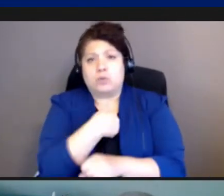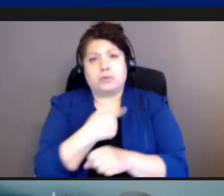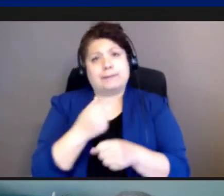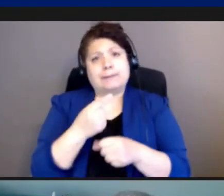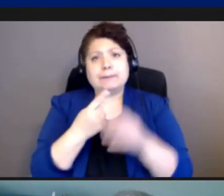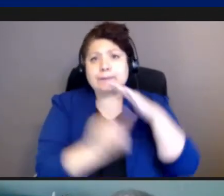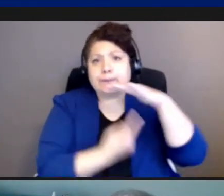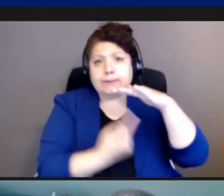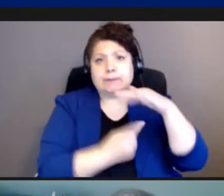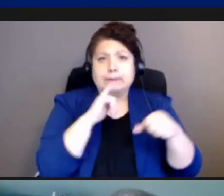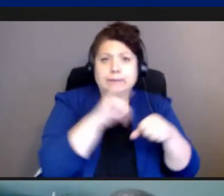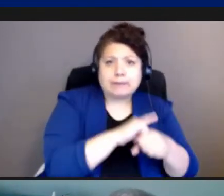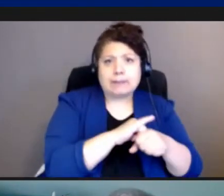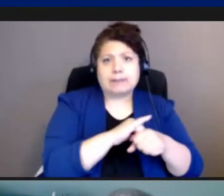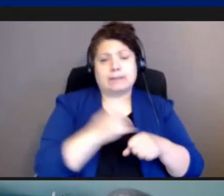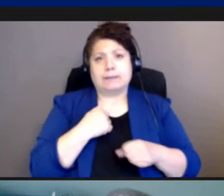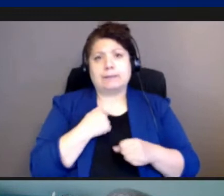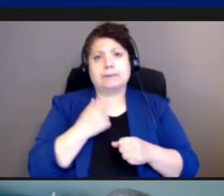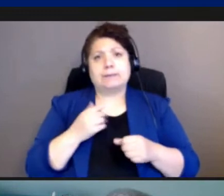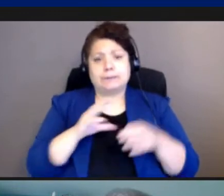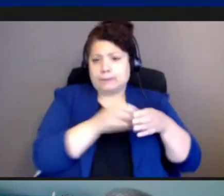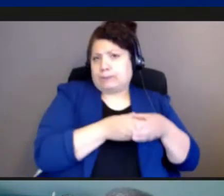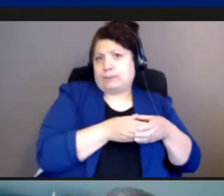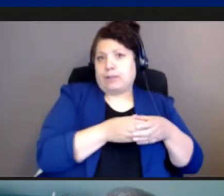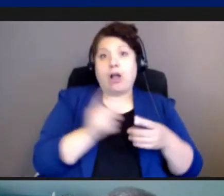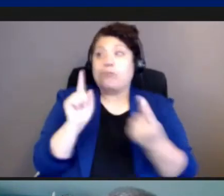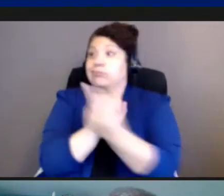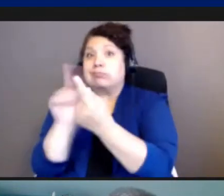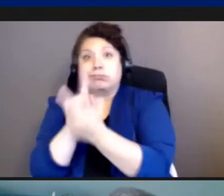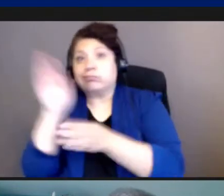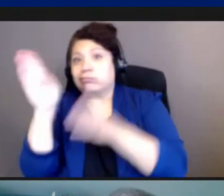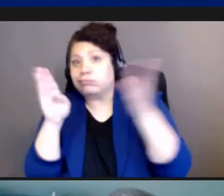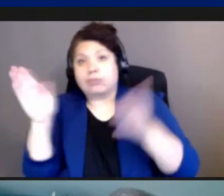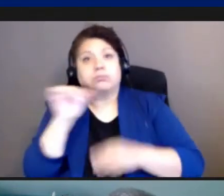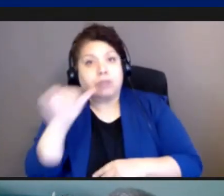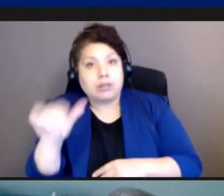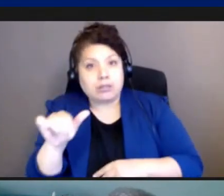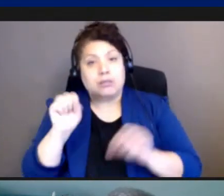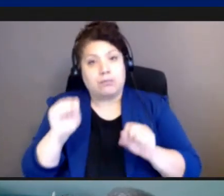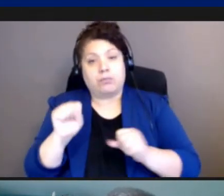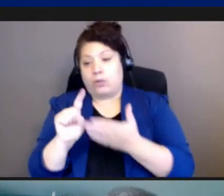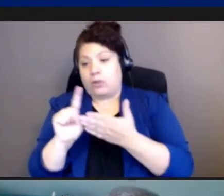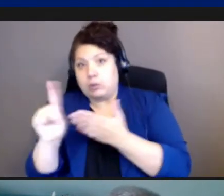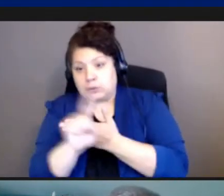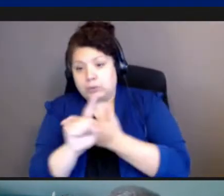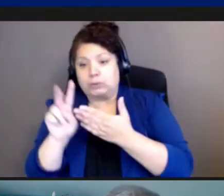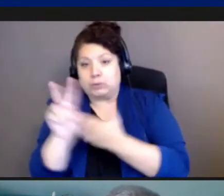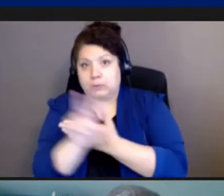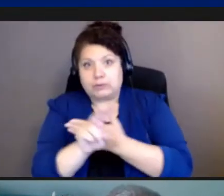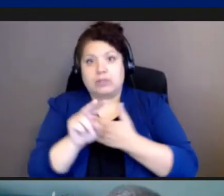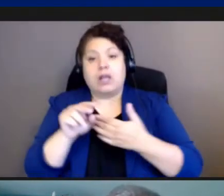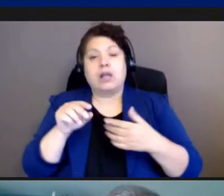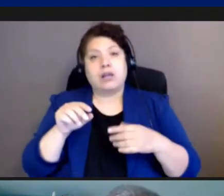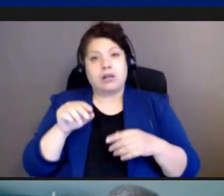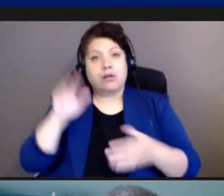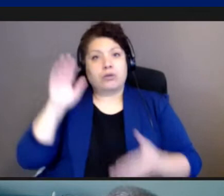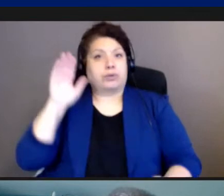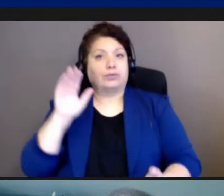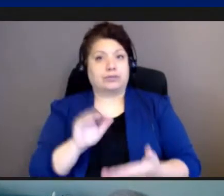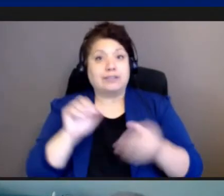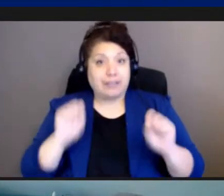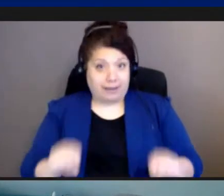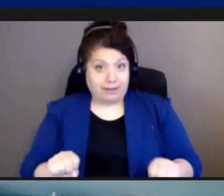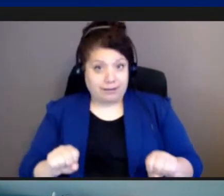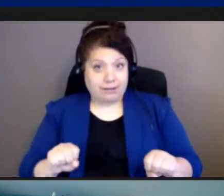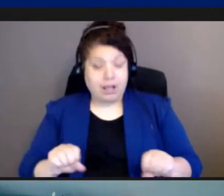so it's certainly quite feasible for us in the upcoming days and weeks to be able to bend this. Now, the converse is also true,